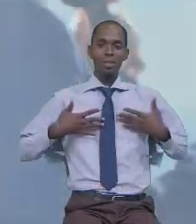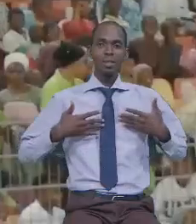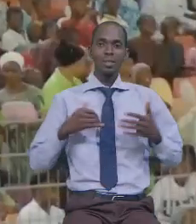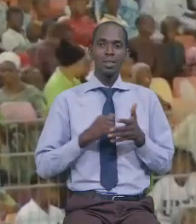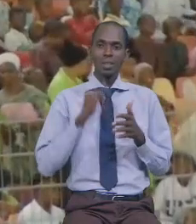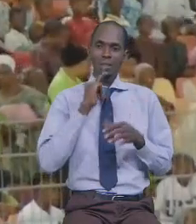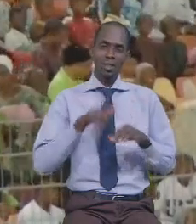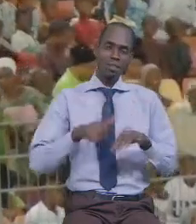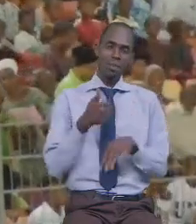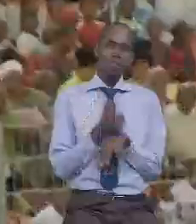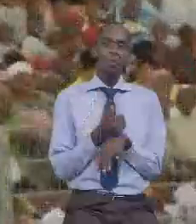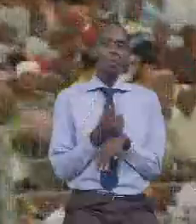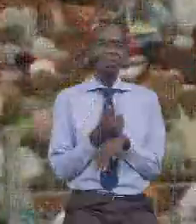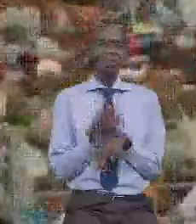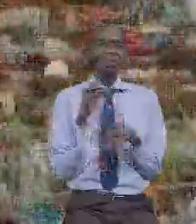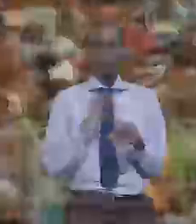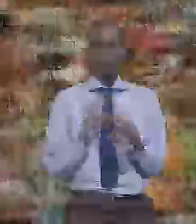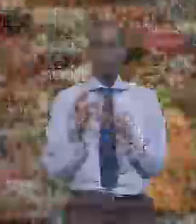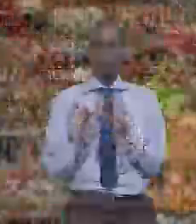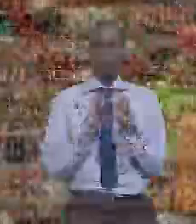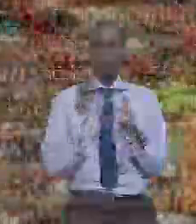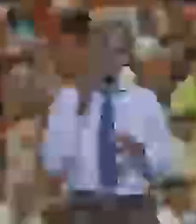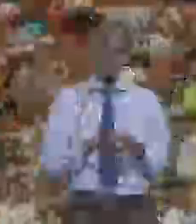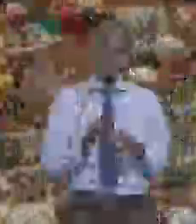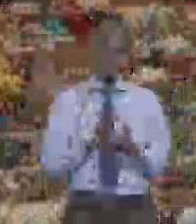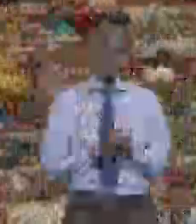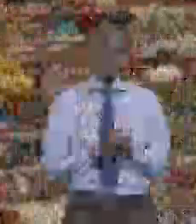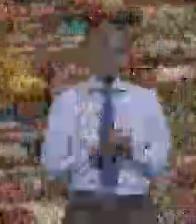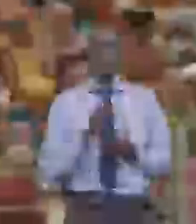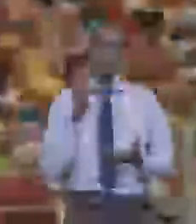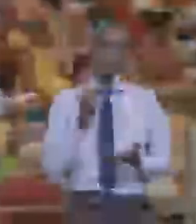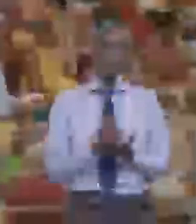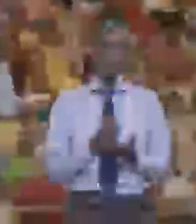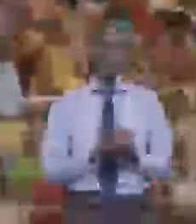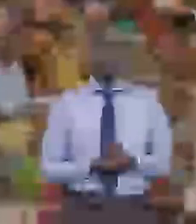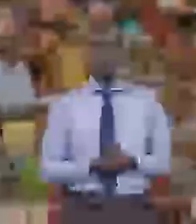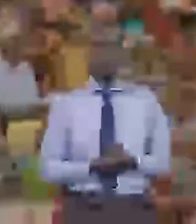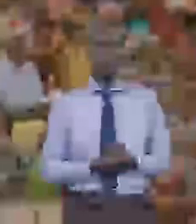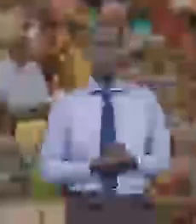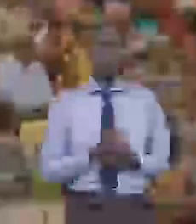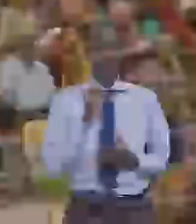confirmed in Jesus' name. Amen.